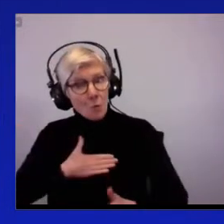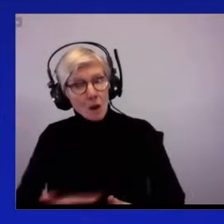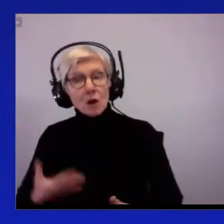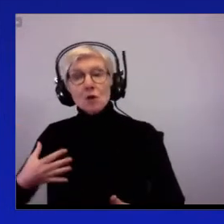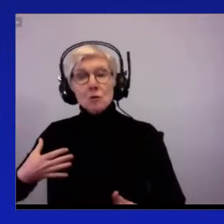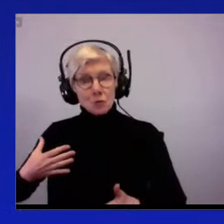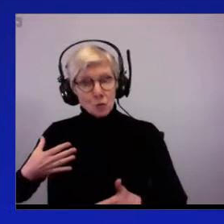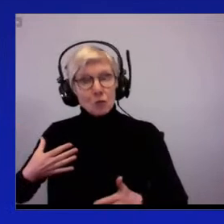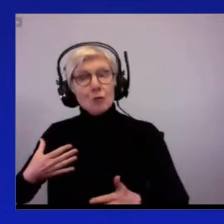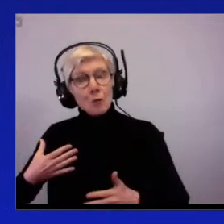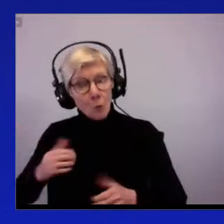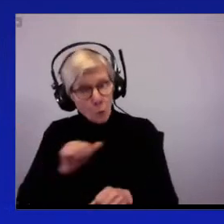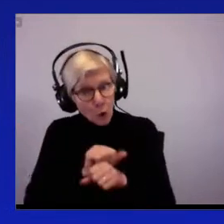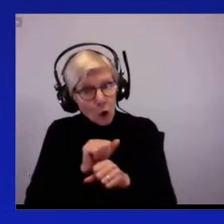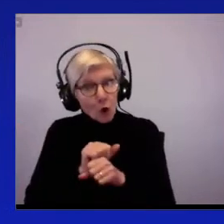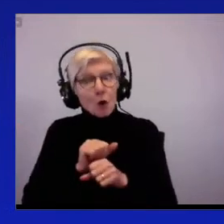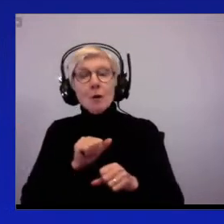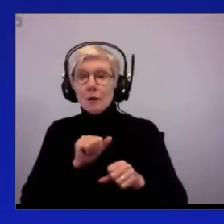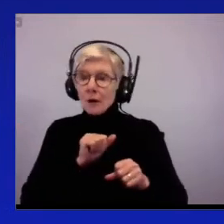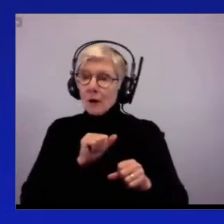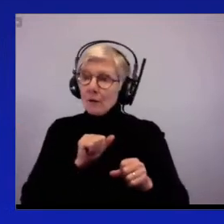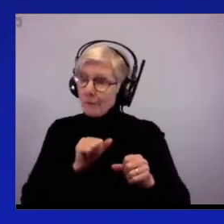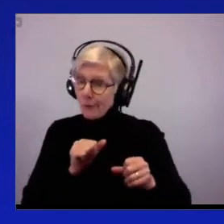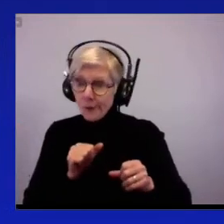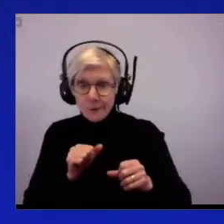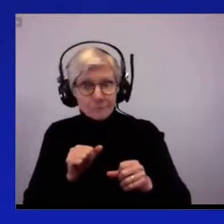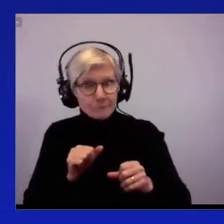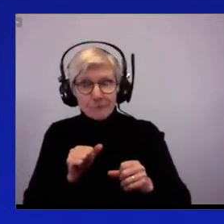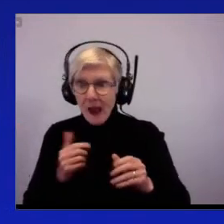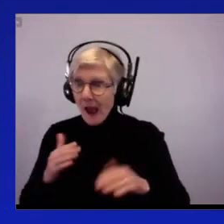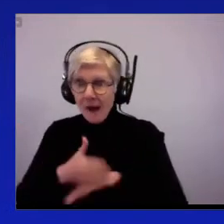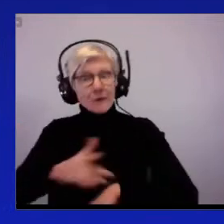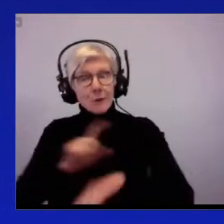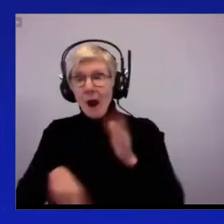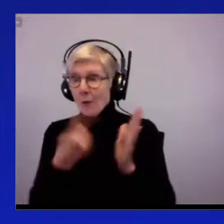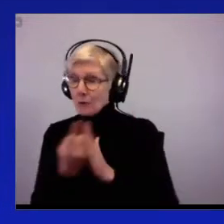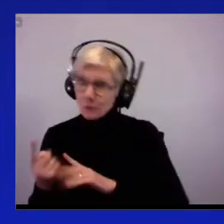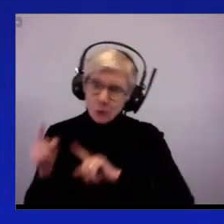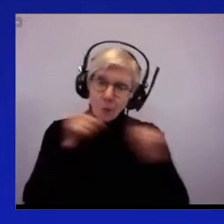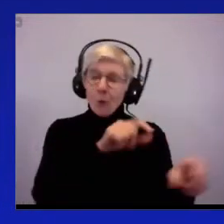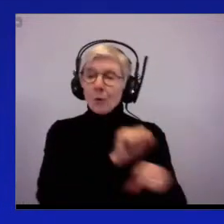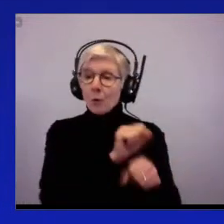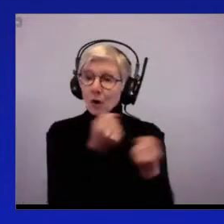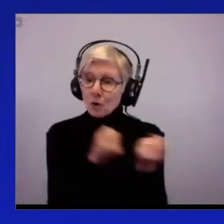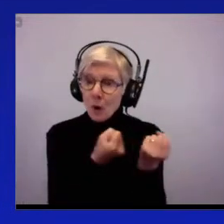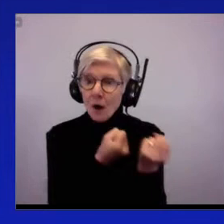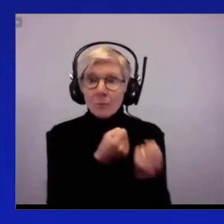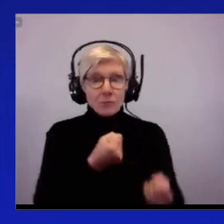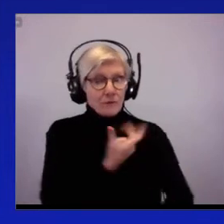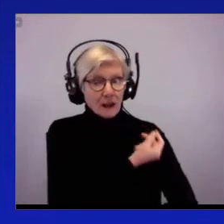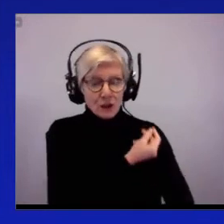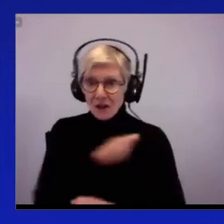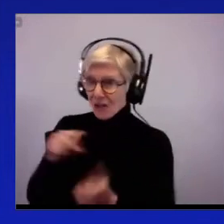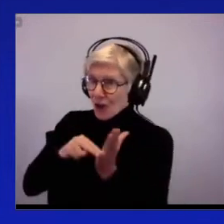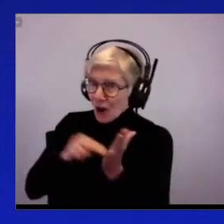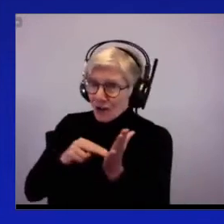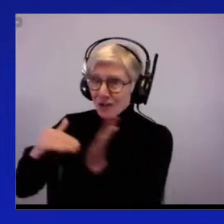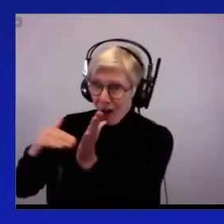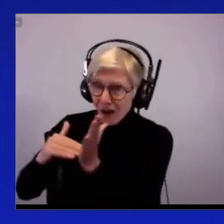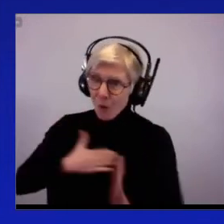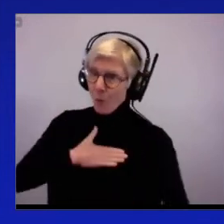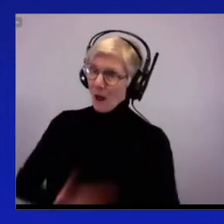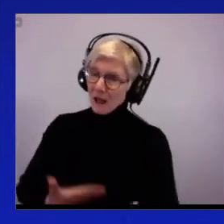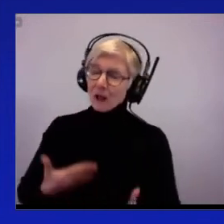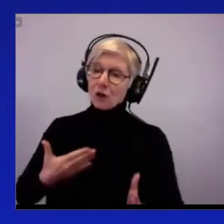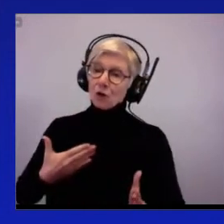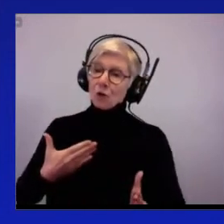are we setting that up? Because I love that energy from our health professionals. I'm not surprised by it. And I think we have to tap into that.